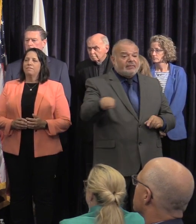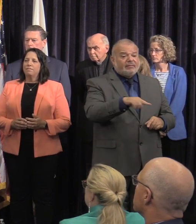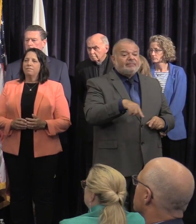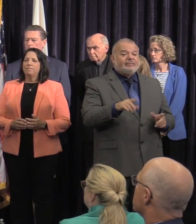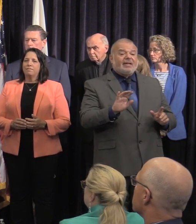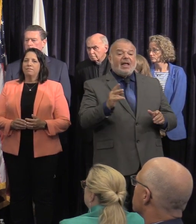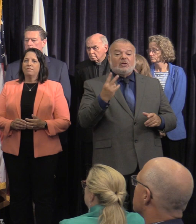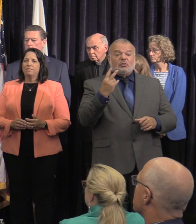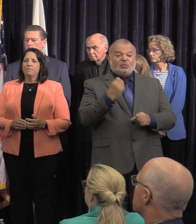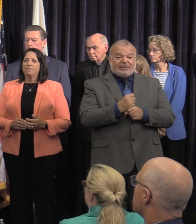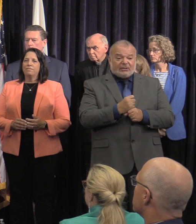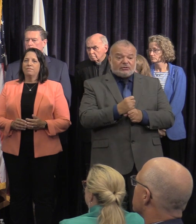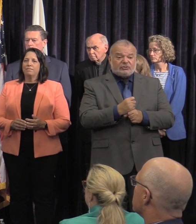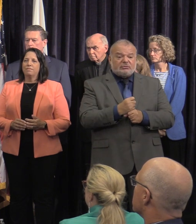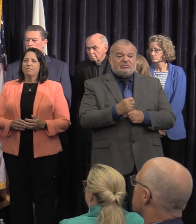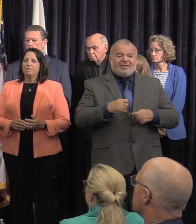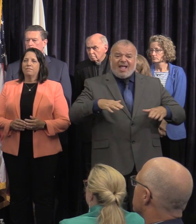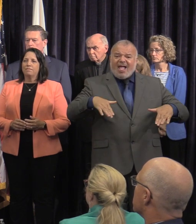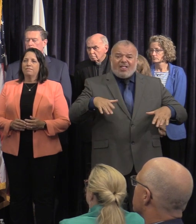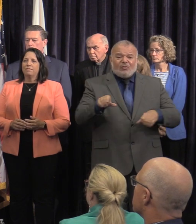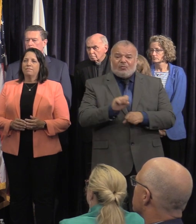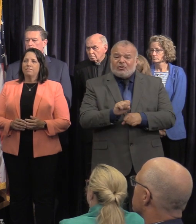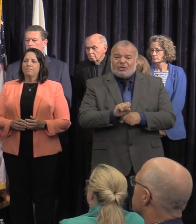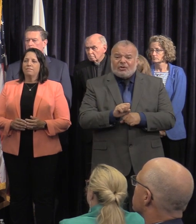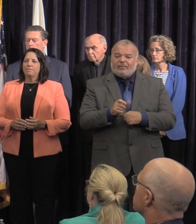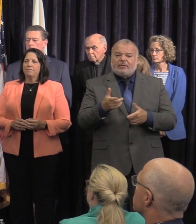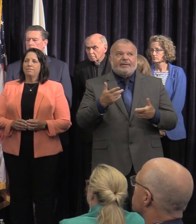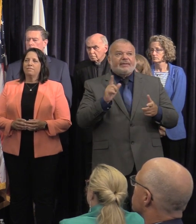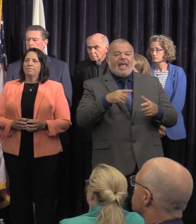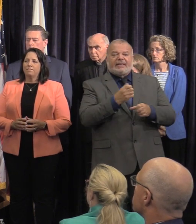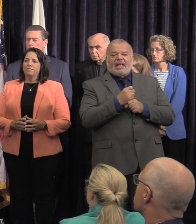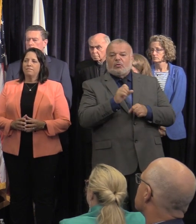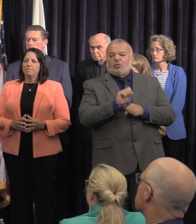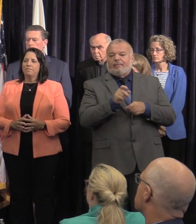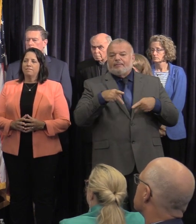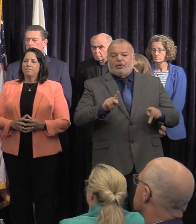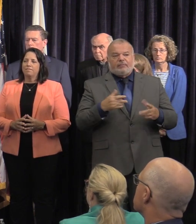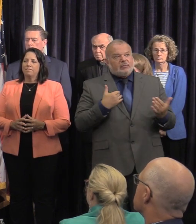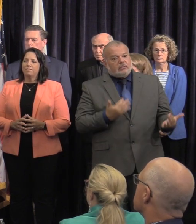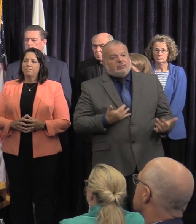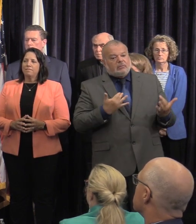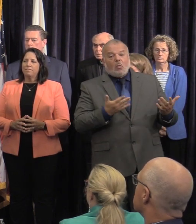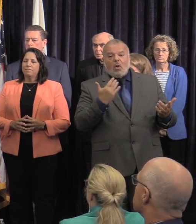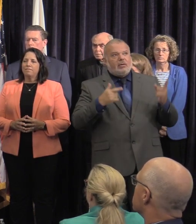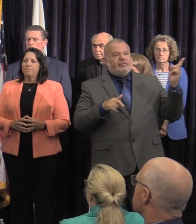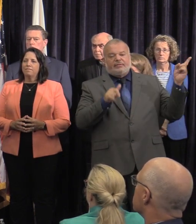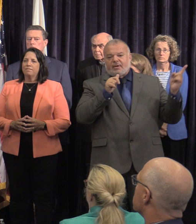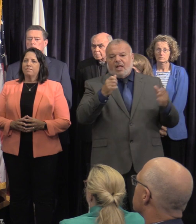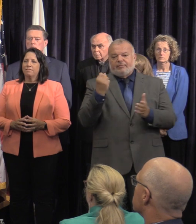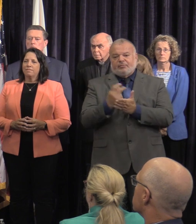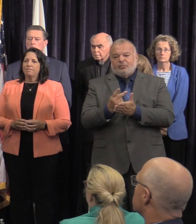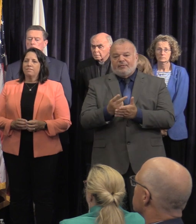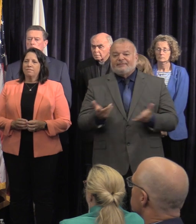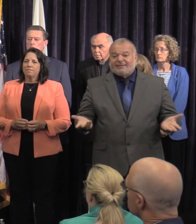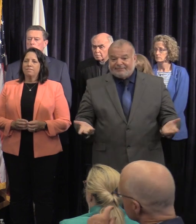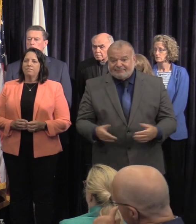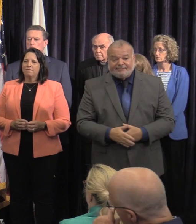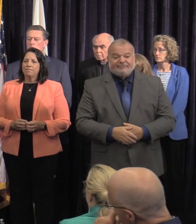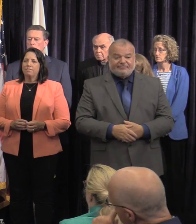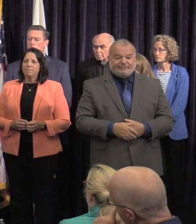but a couple of years just to get a work authorization from the federal government. There is a means, there is